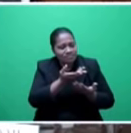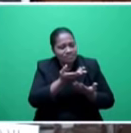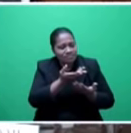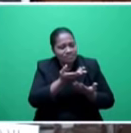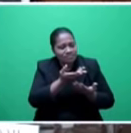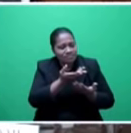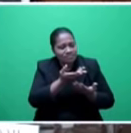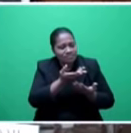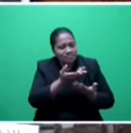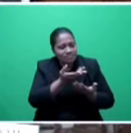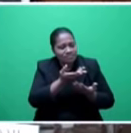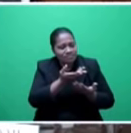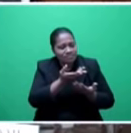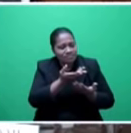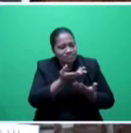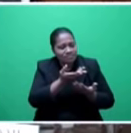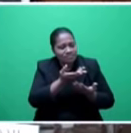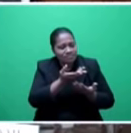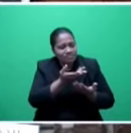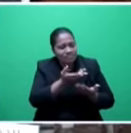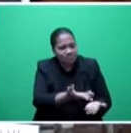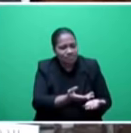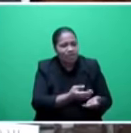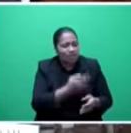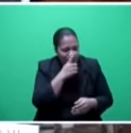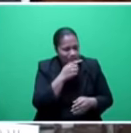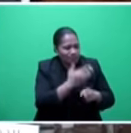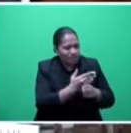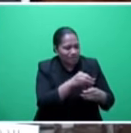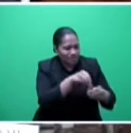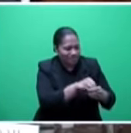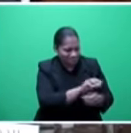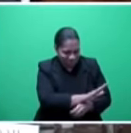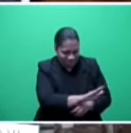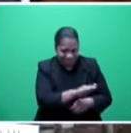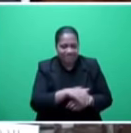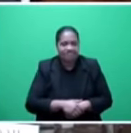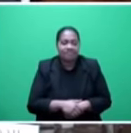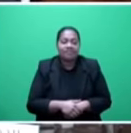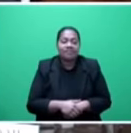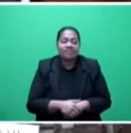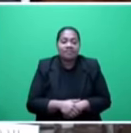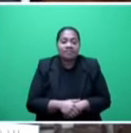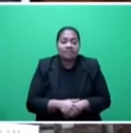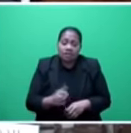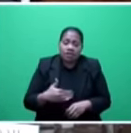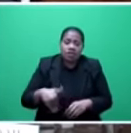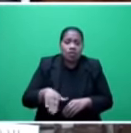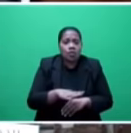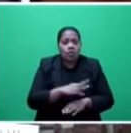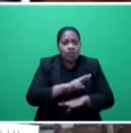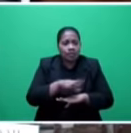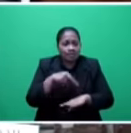defense, etc., also to convey our sentiments to those involved. I know we're not out of the woods yet, Mr. Speaker, and the